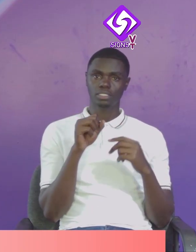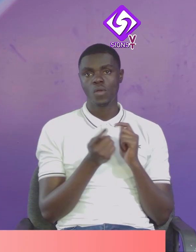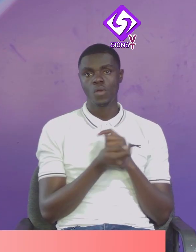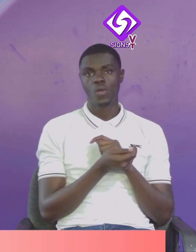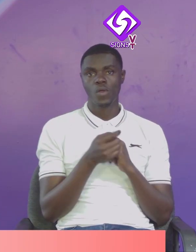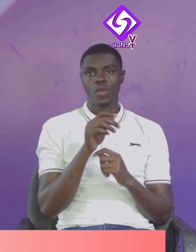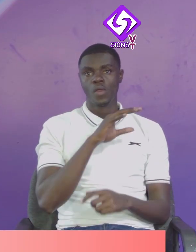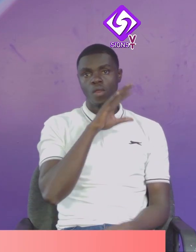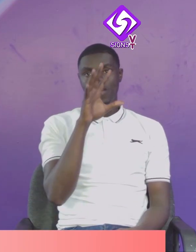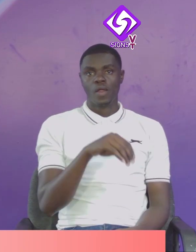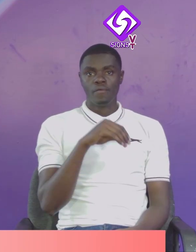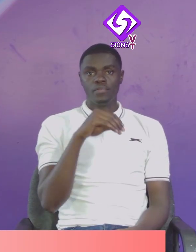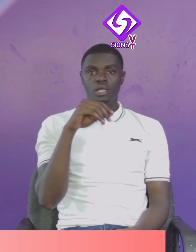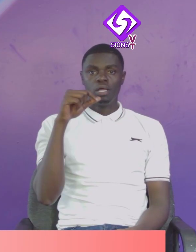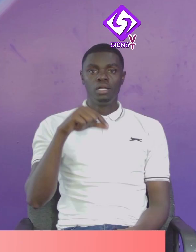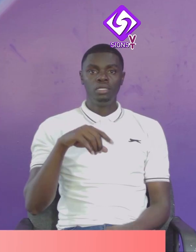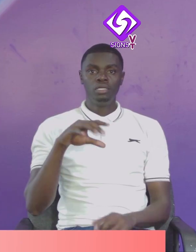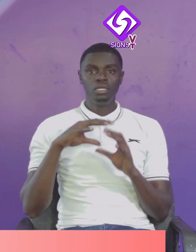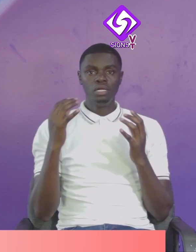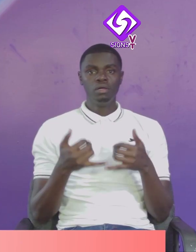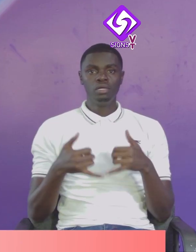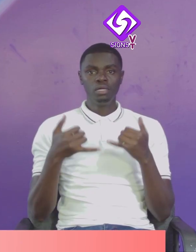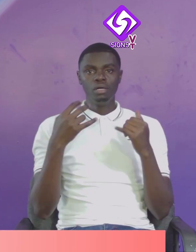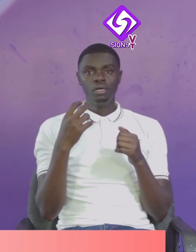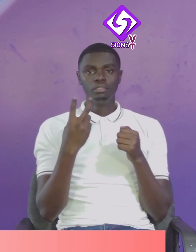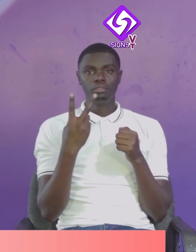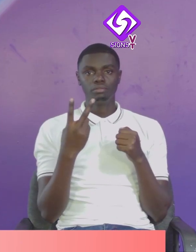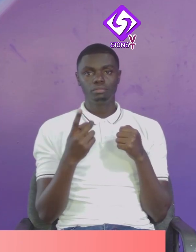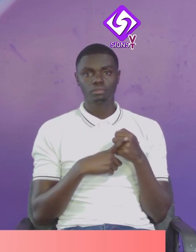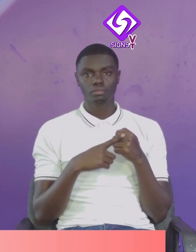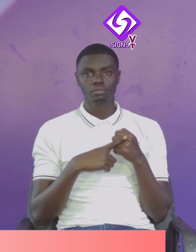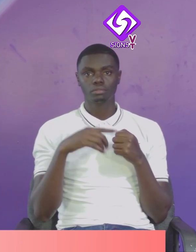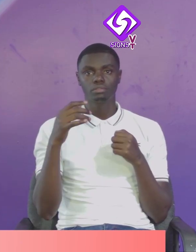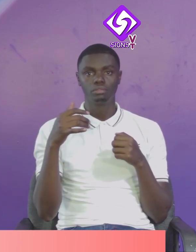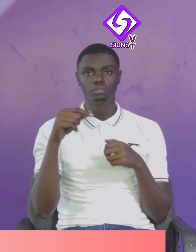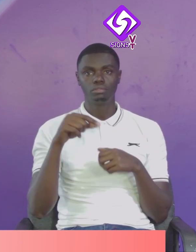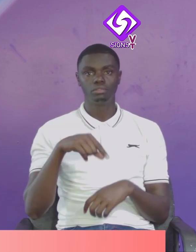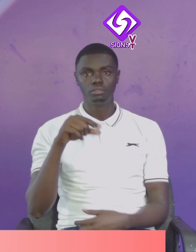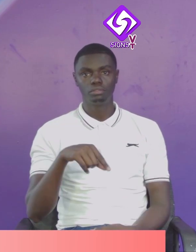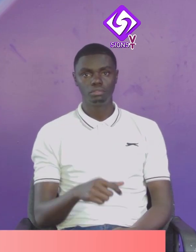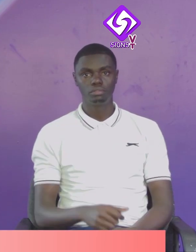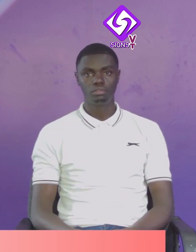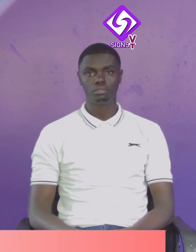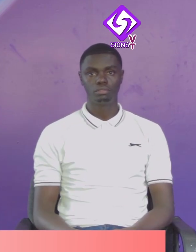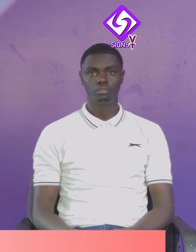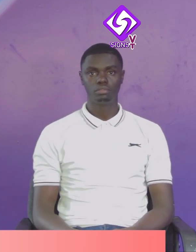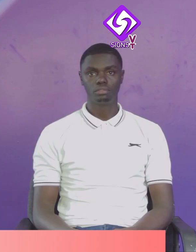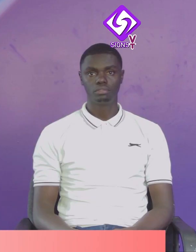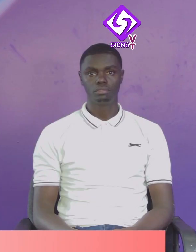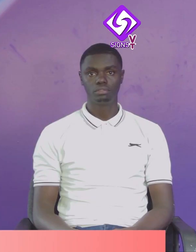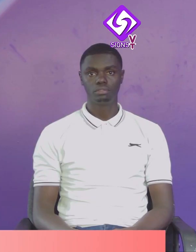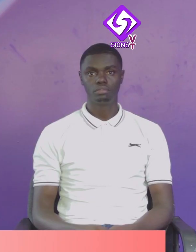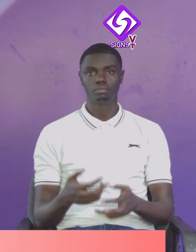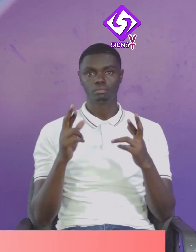comeback. Qualifiers, or the African World Cup 2026 qualifiers, or the CAF qualifiers, as how you might like it, and they are taking